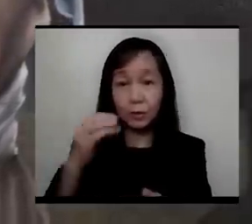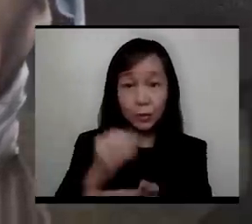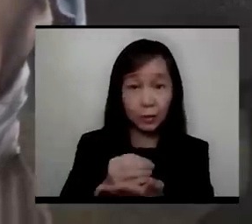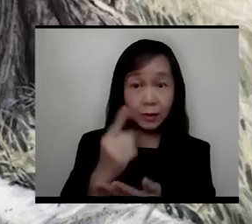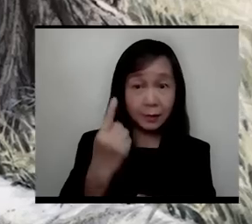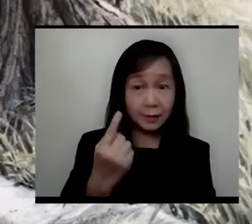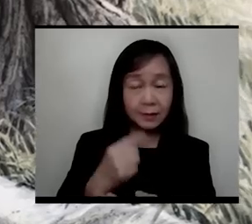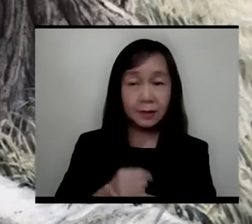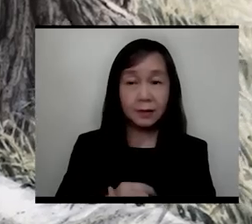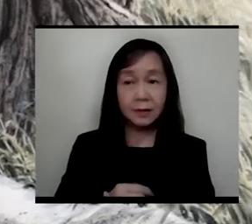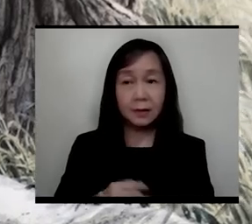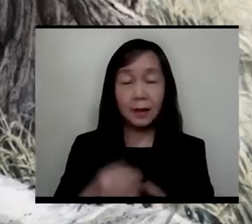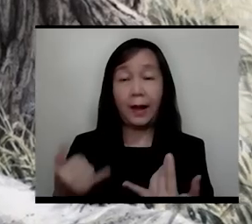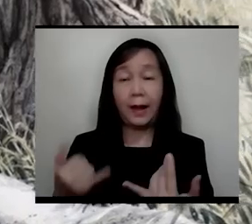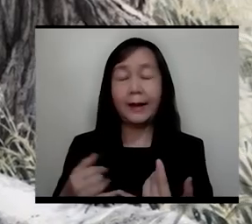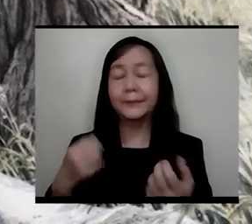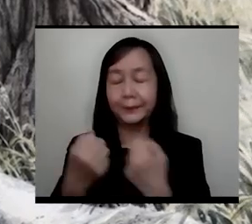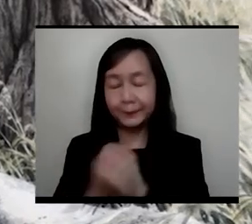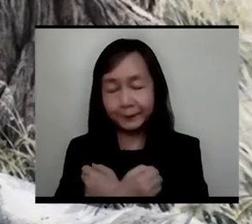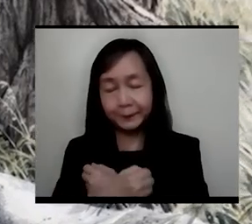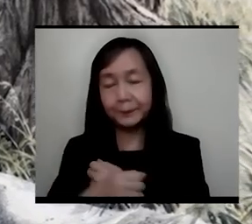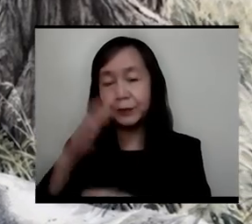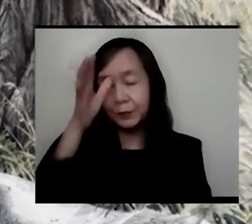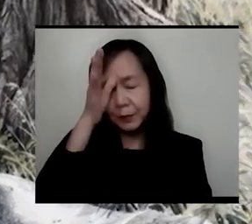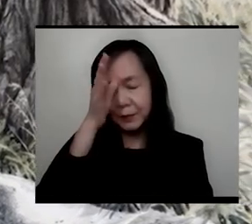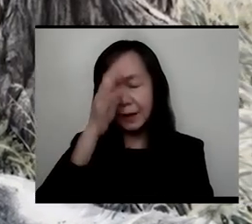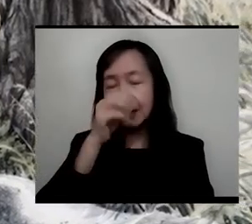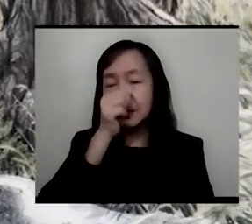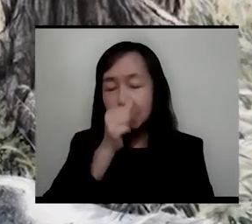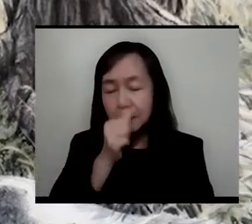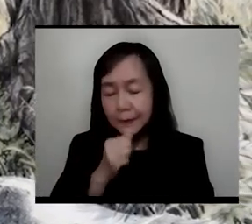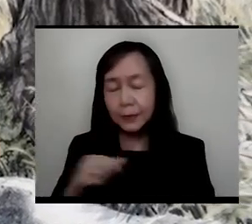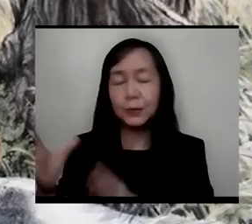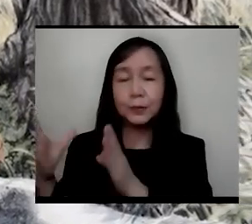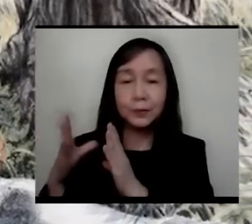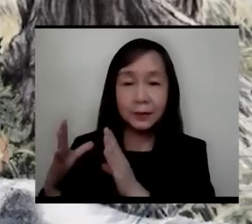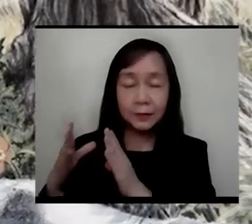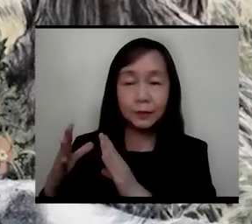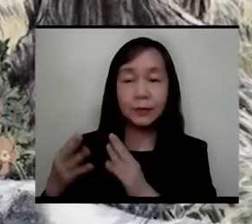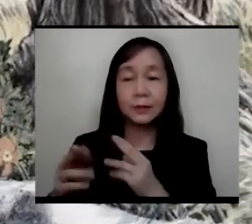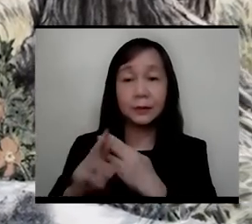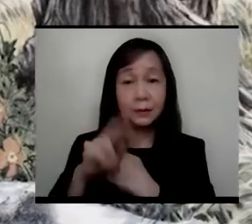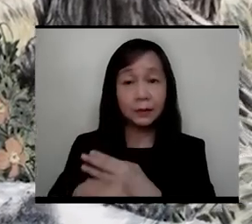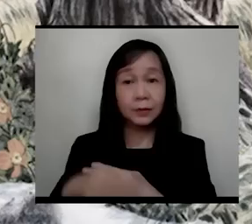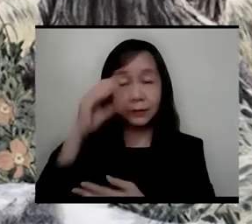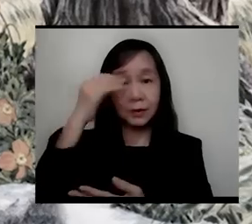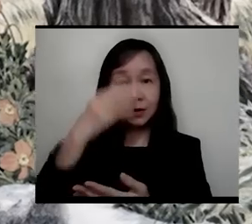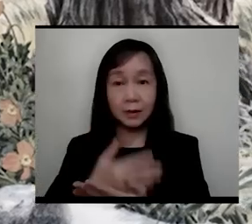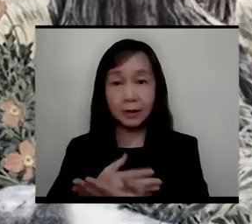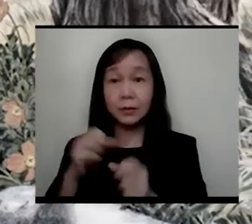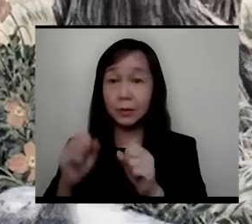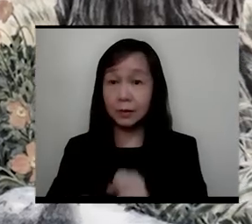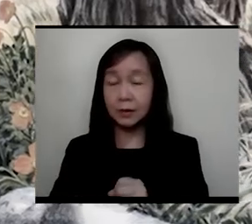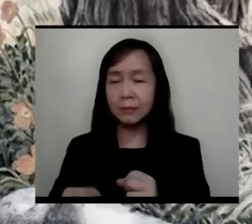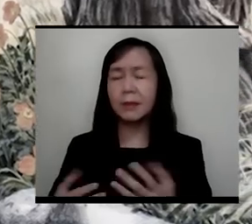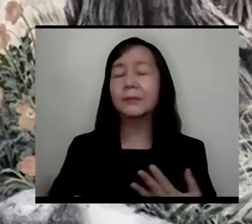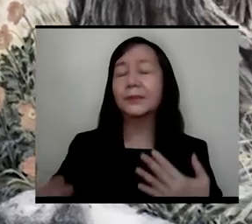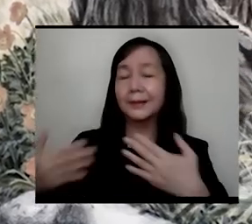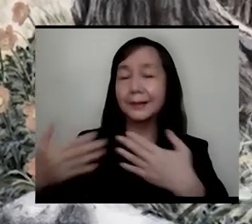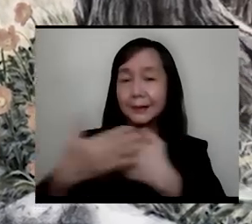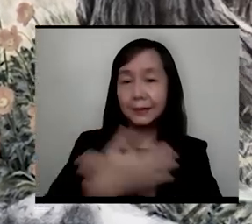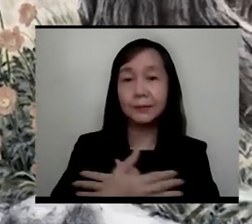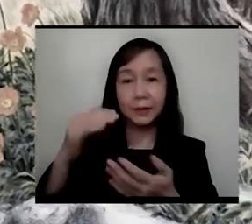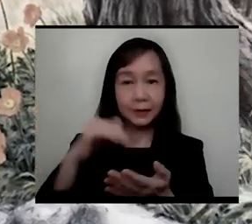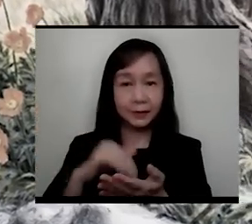coin. The compassionate father would tirelessly wait for the return of his son so that he might